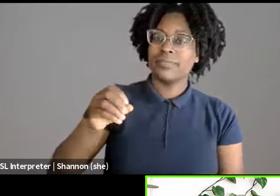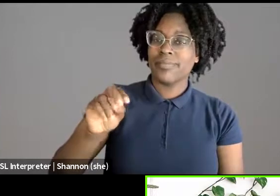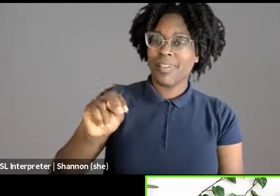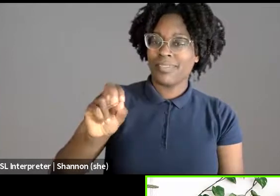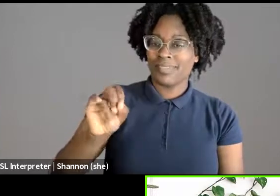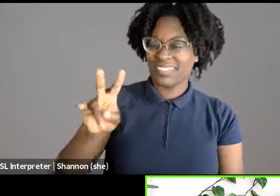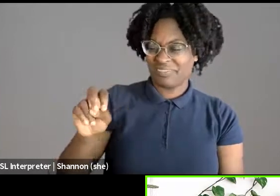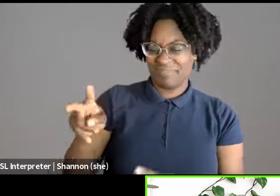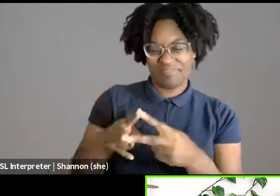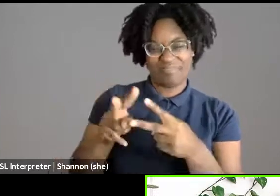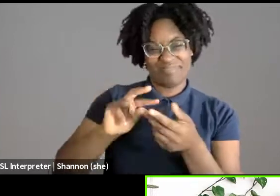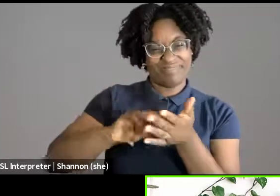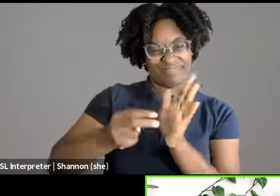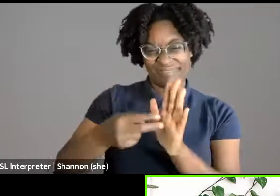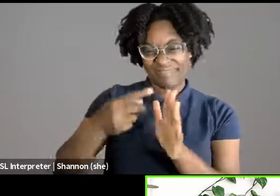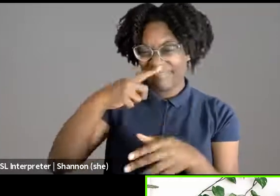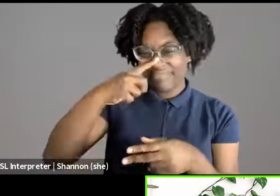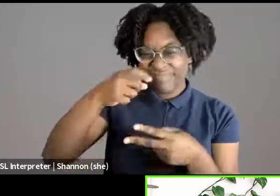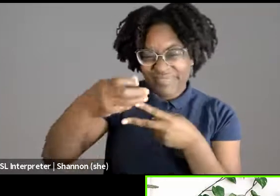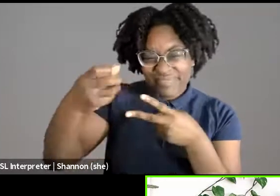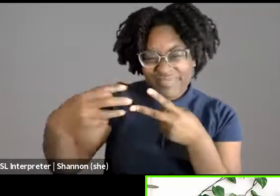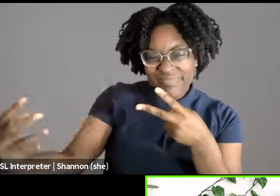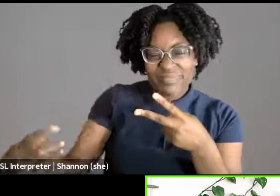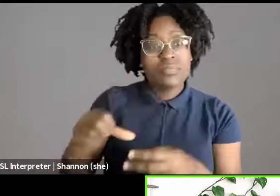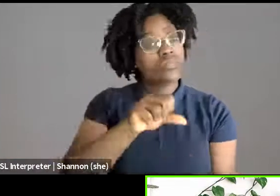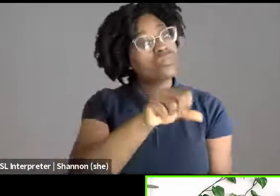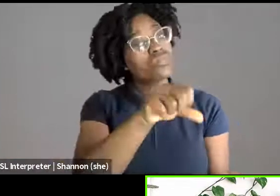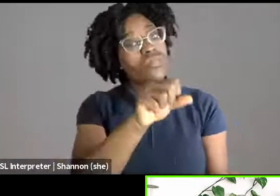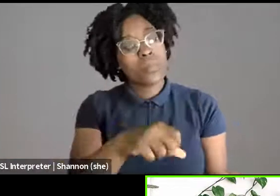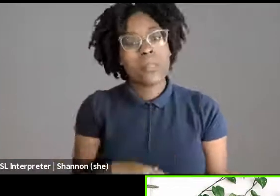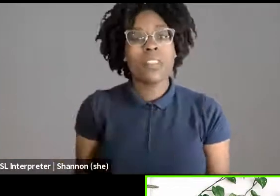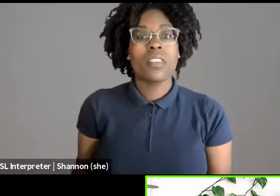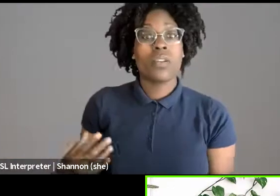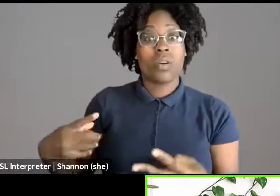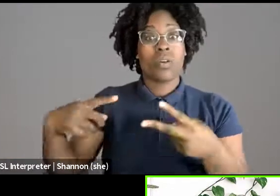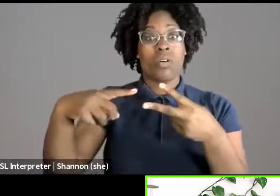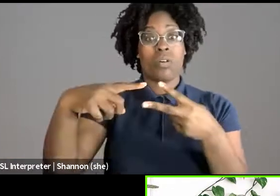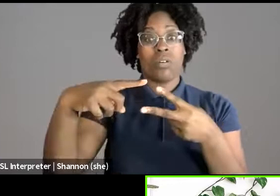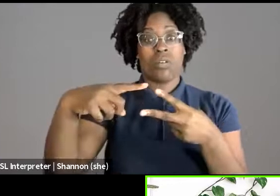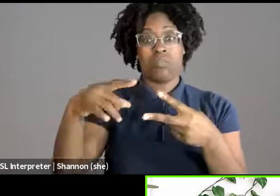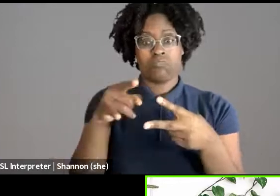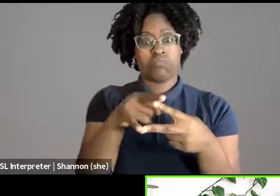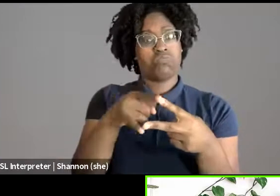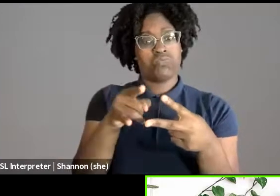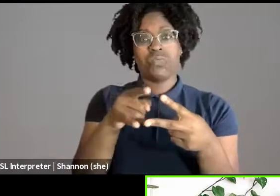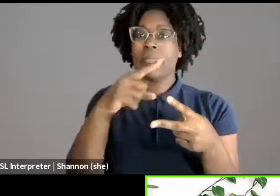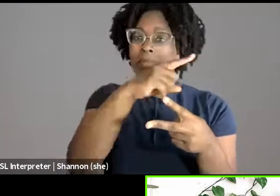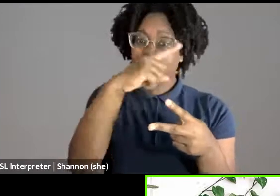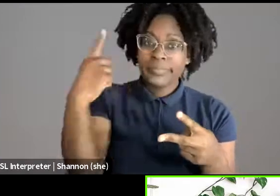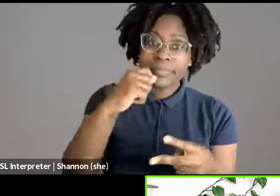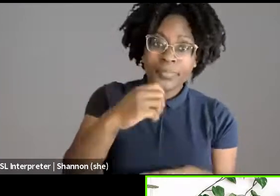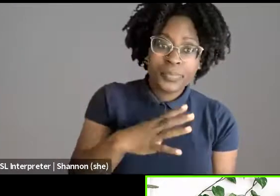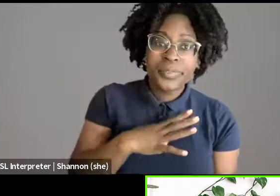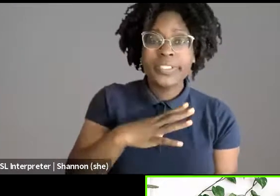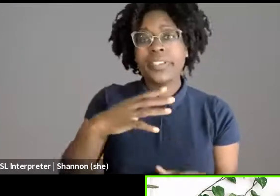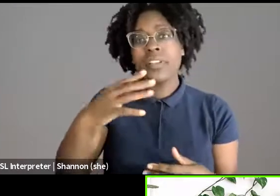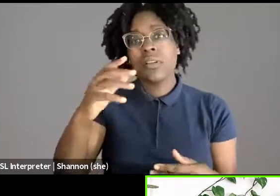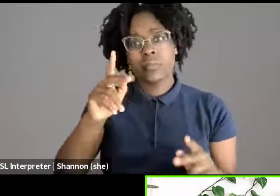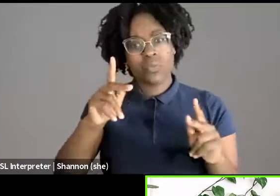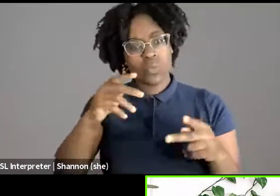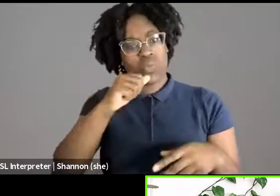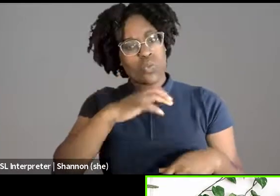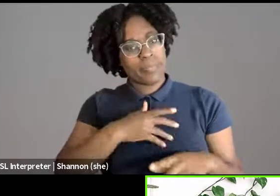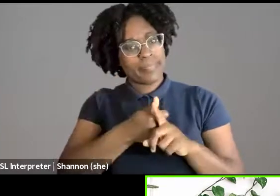that was developed by Black women educators, theorists, and researchers such